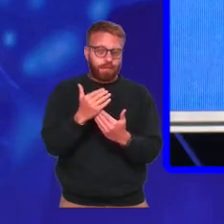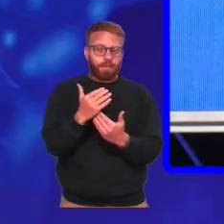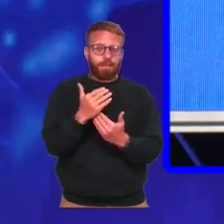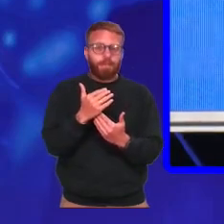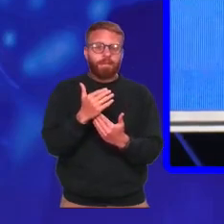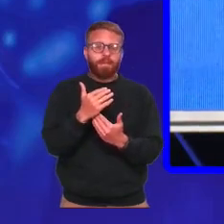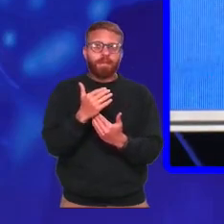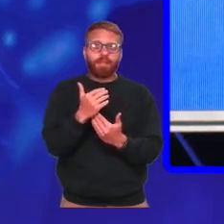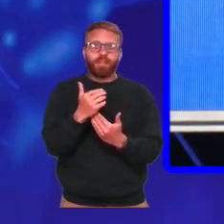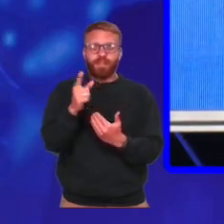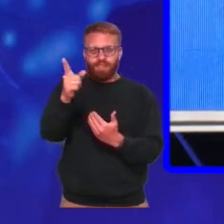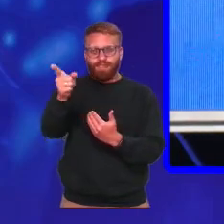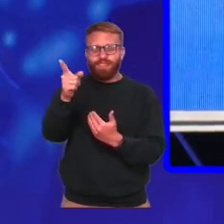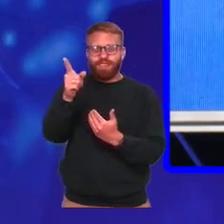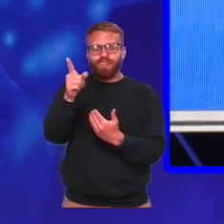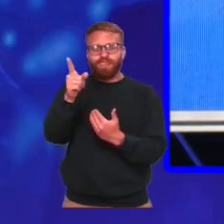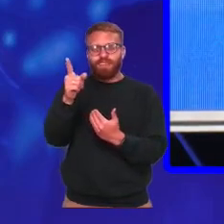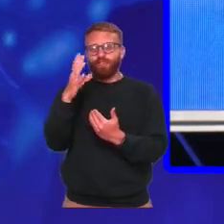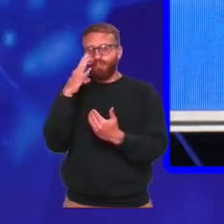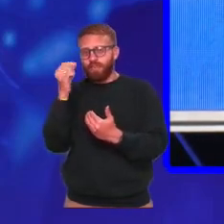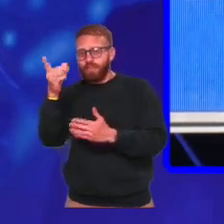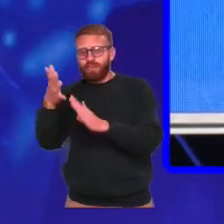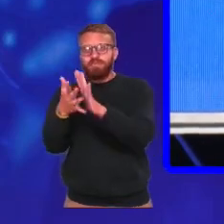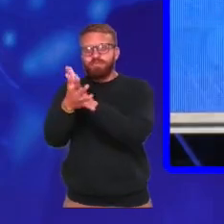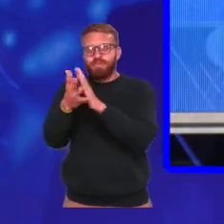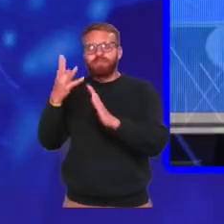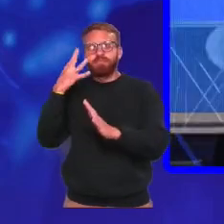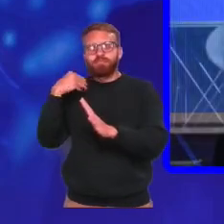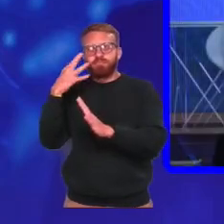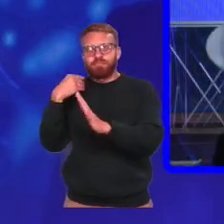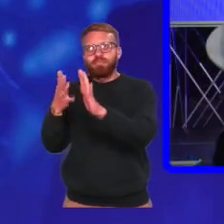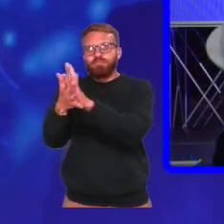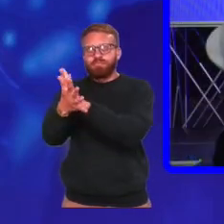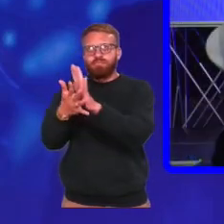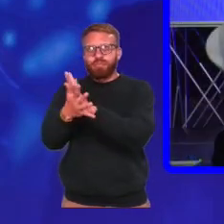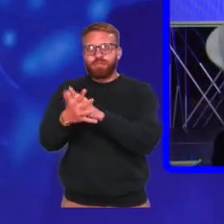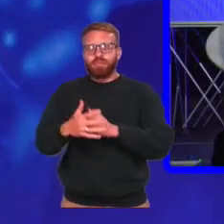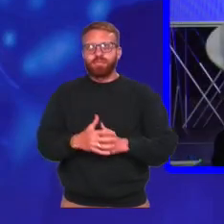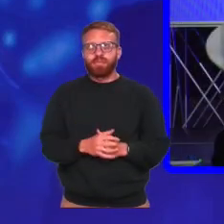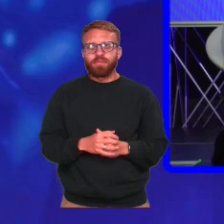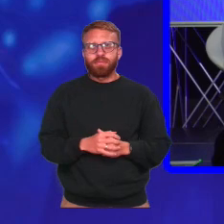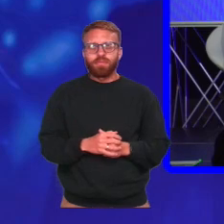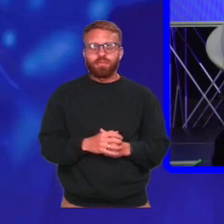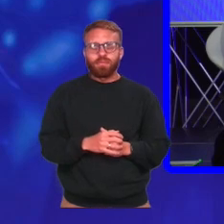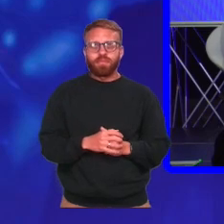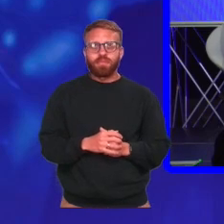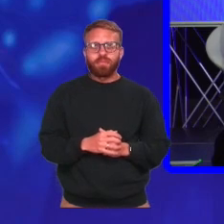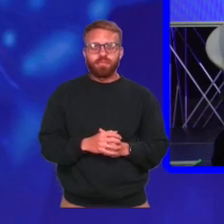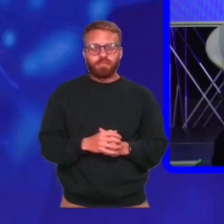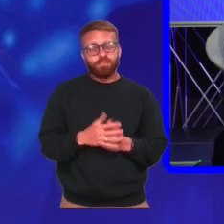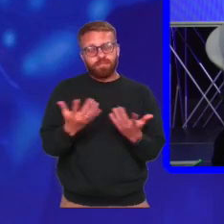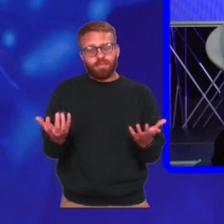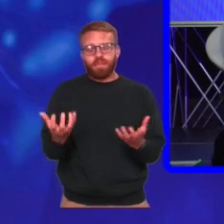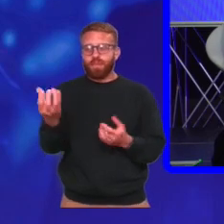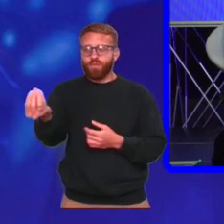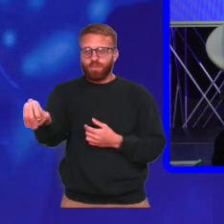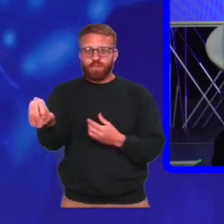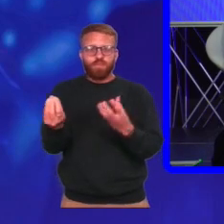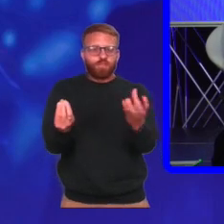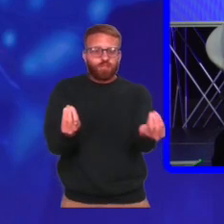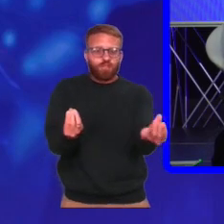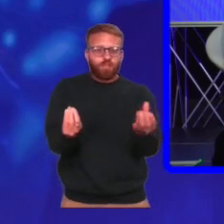space. Like, what have you seen work well and not work well? Yeah, so each team generally is going to have somebody